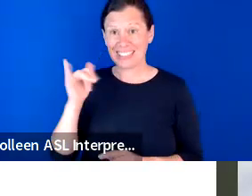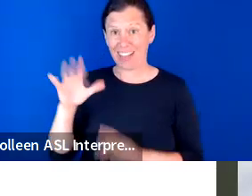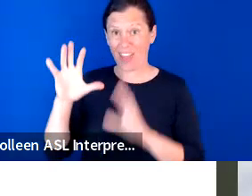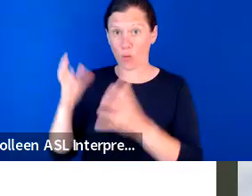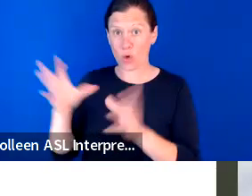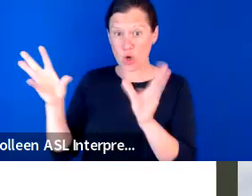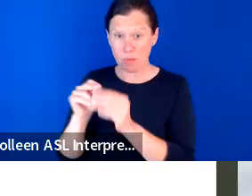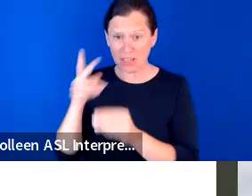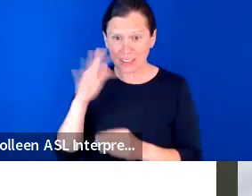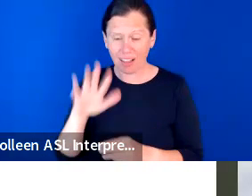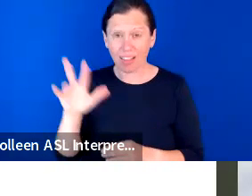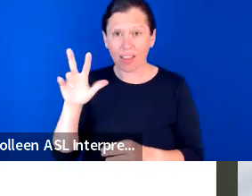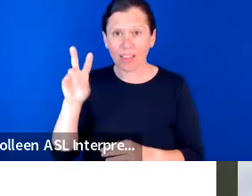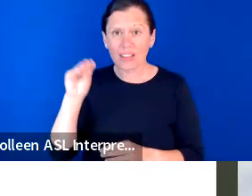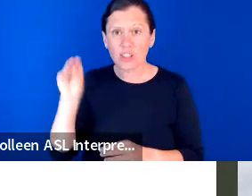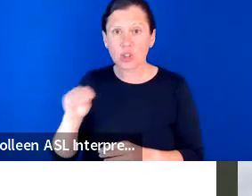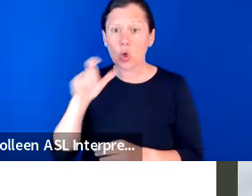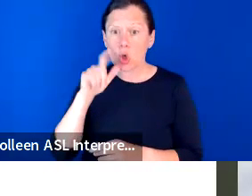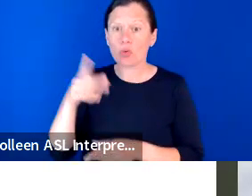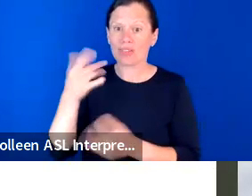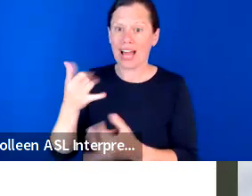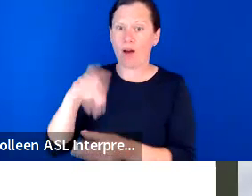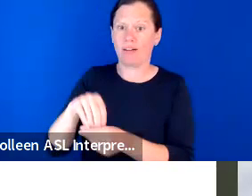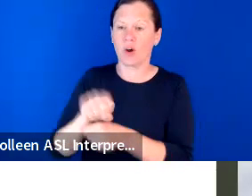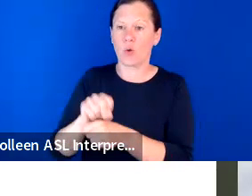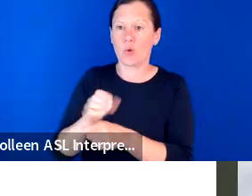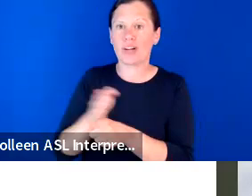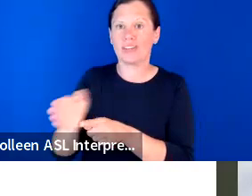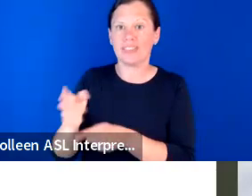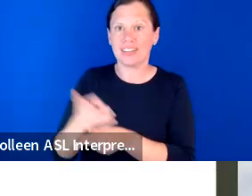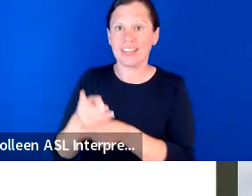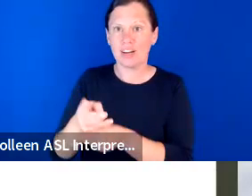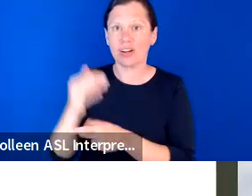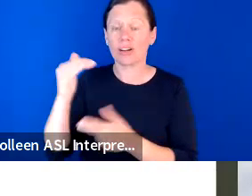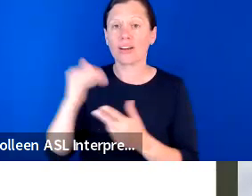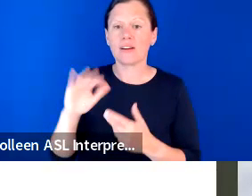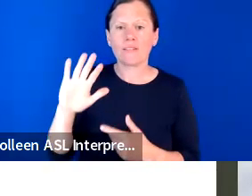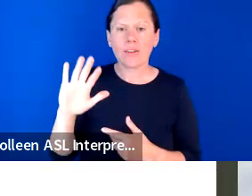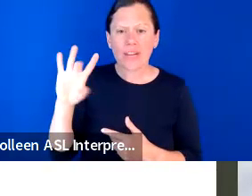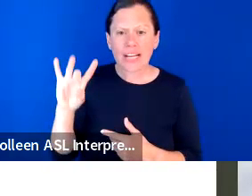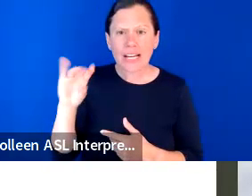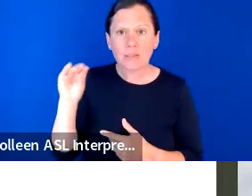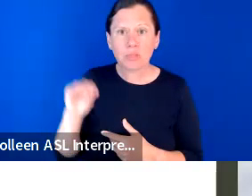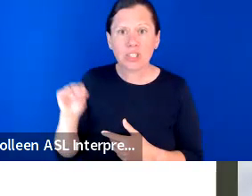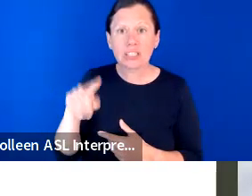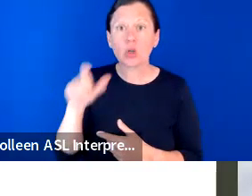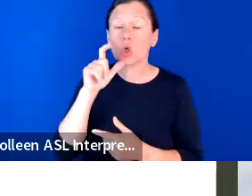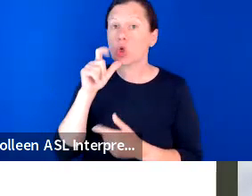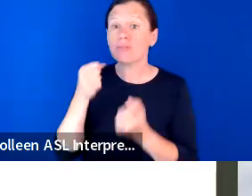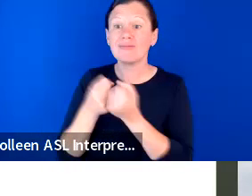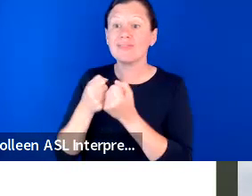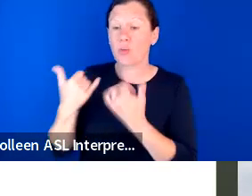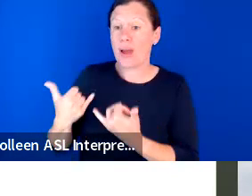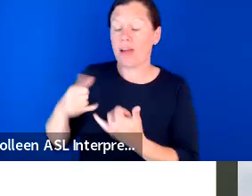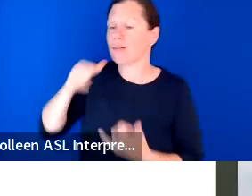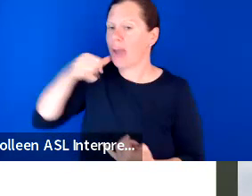in a long-term care field. 58% have provided unpaid care to a family member. It's more than half. And then there's